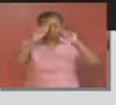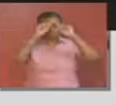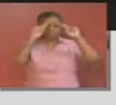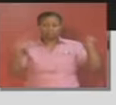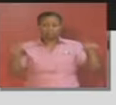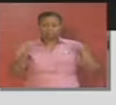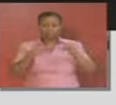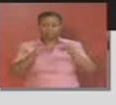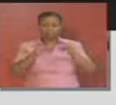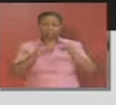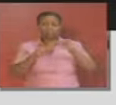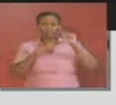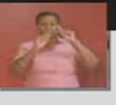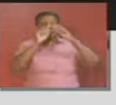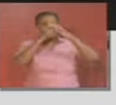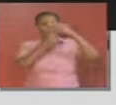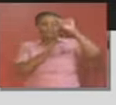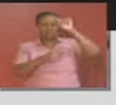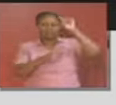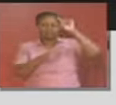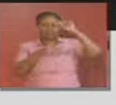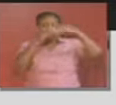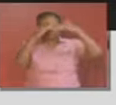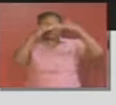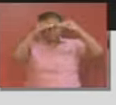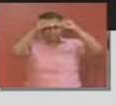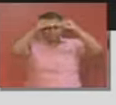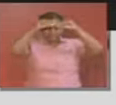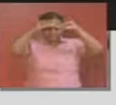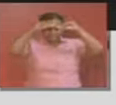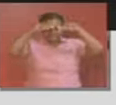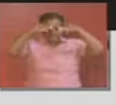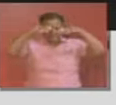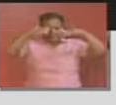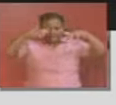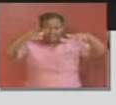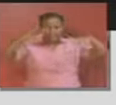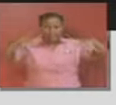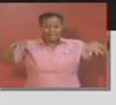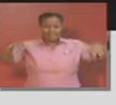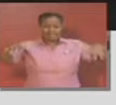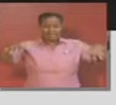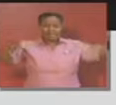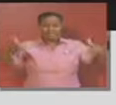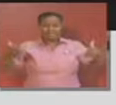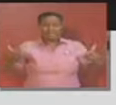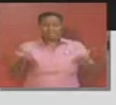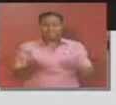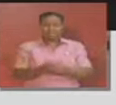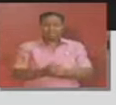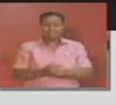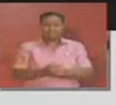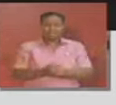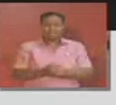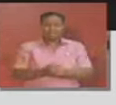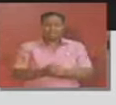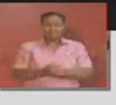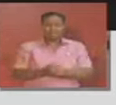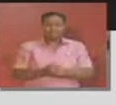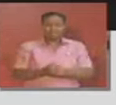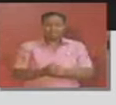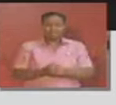next. This also emphasizes the importance of the measures that we take when we